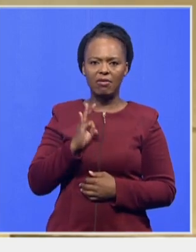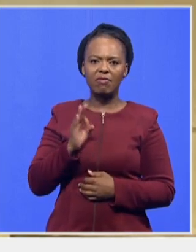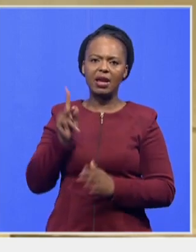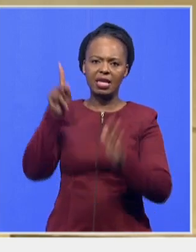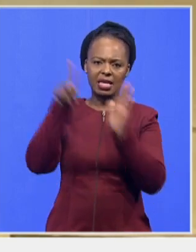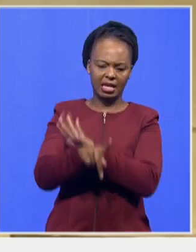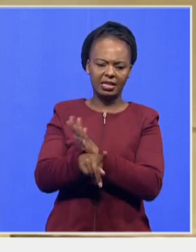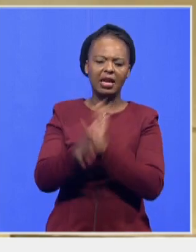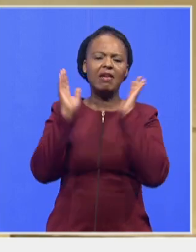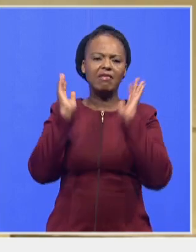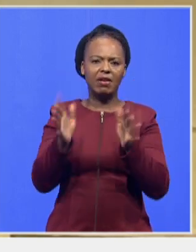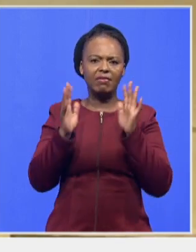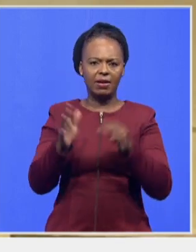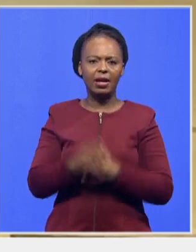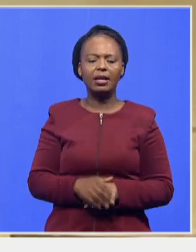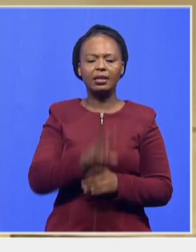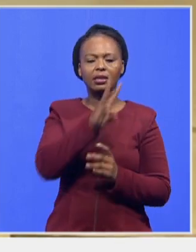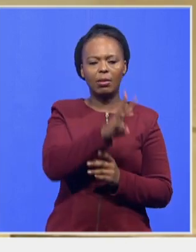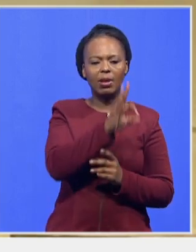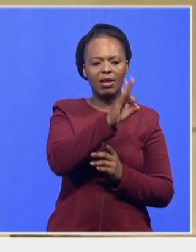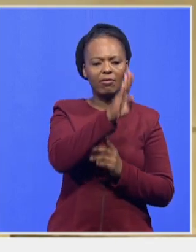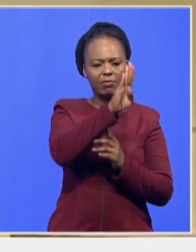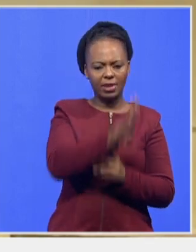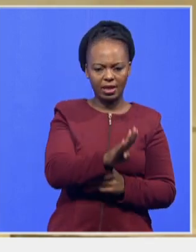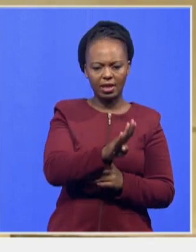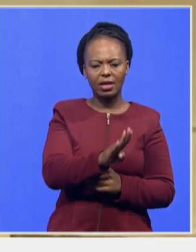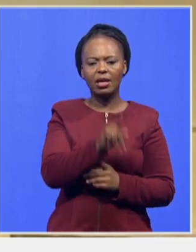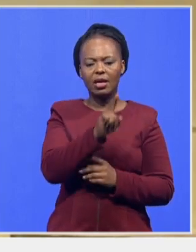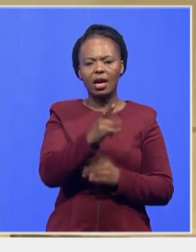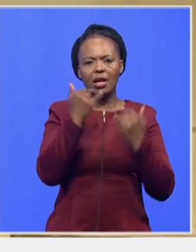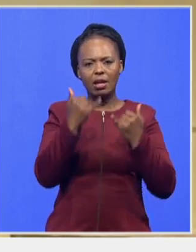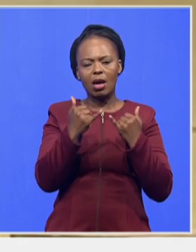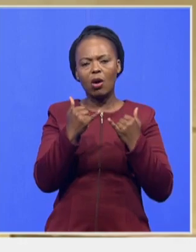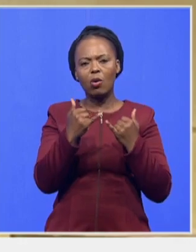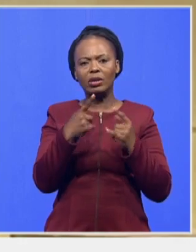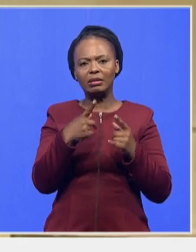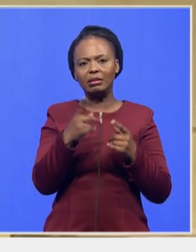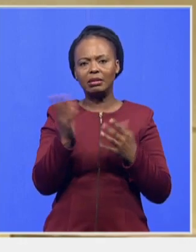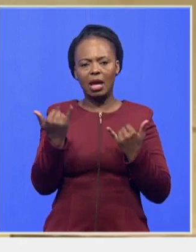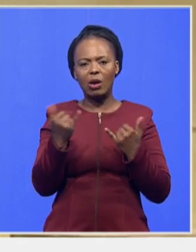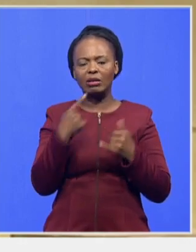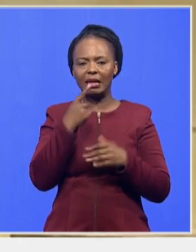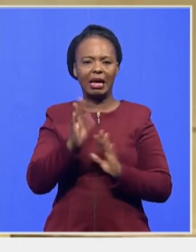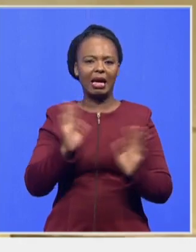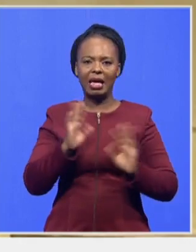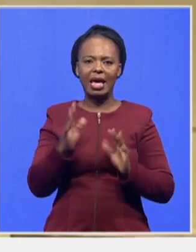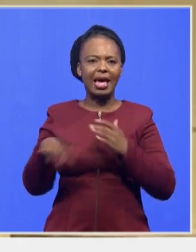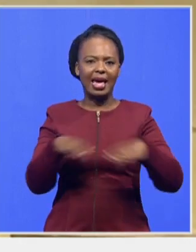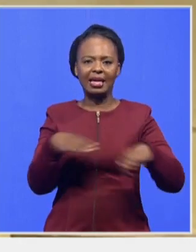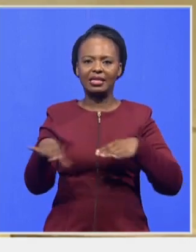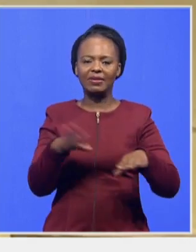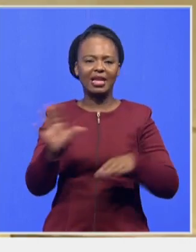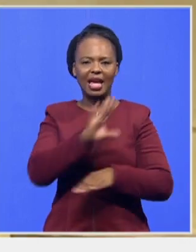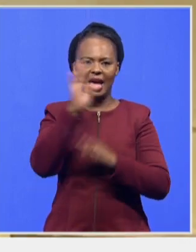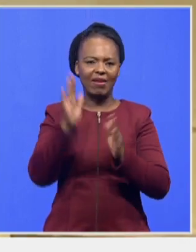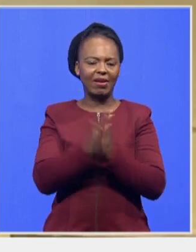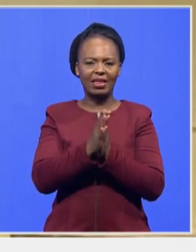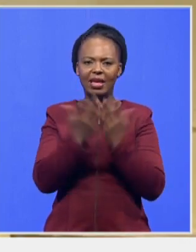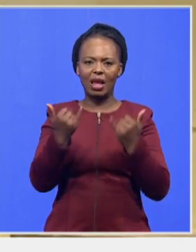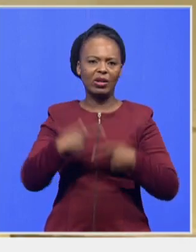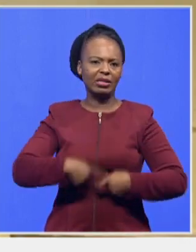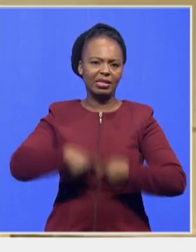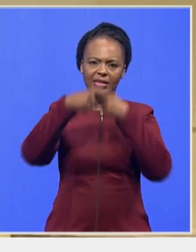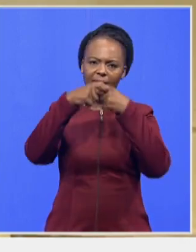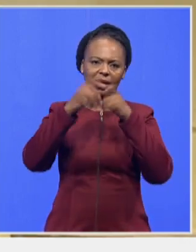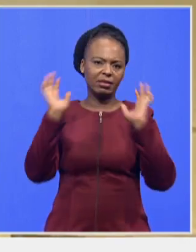WFP, which is for World Food Program, just suspended all of the activities in the country. So people